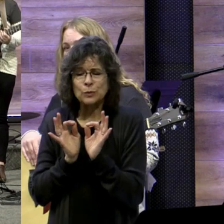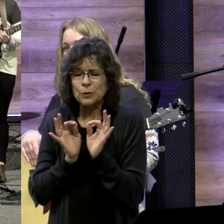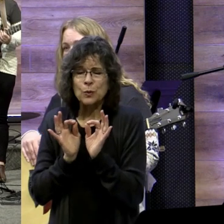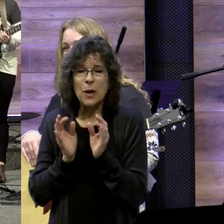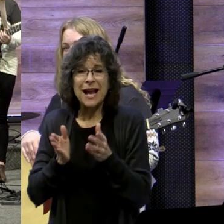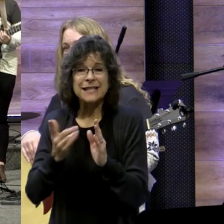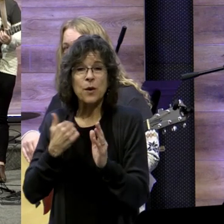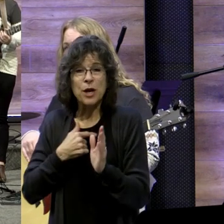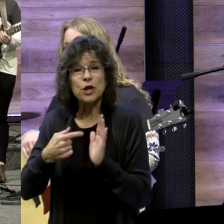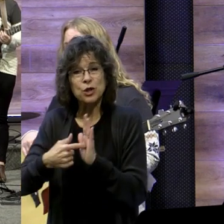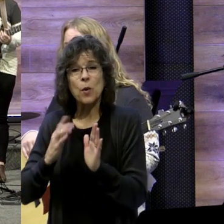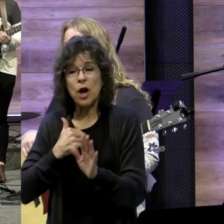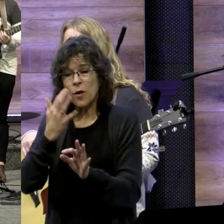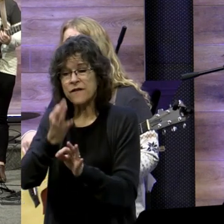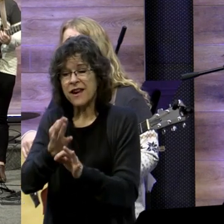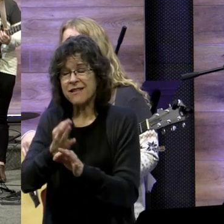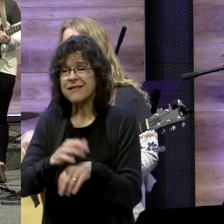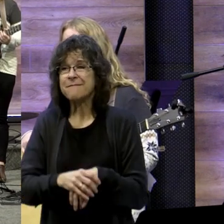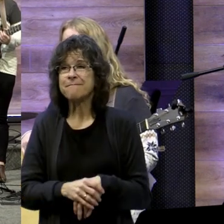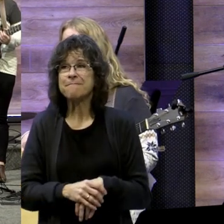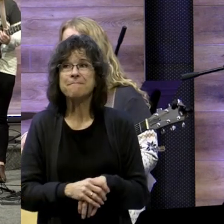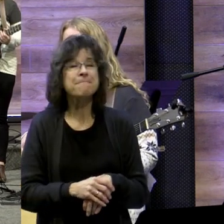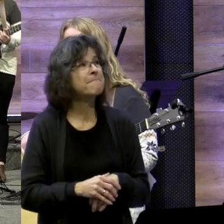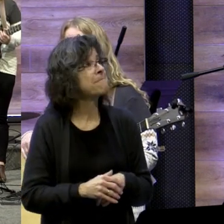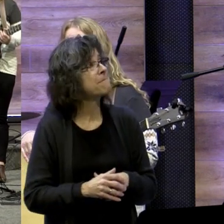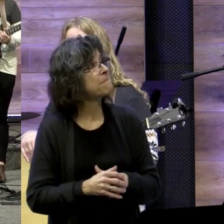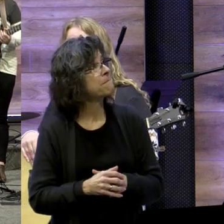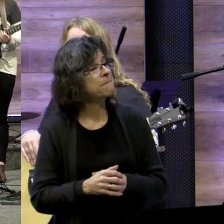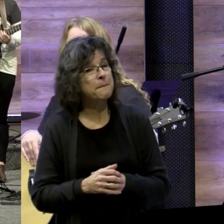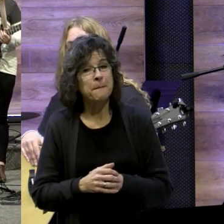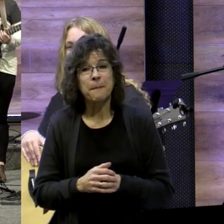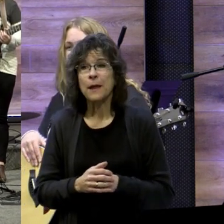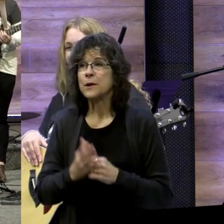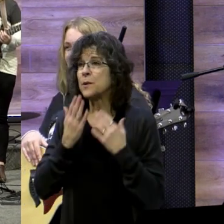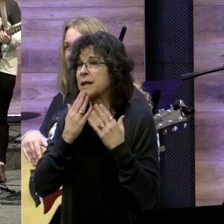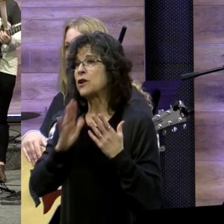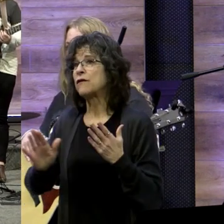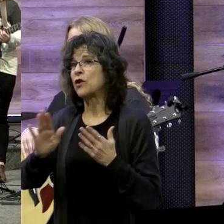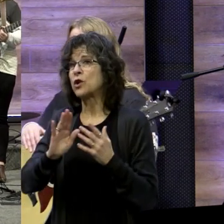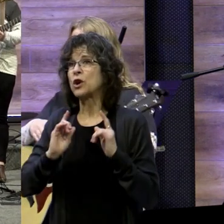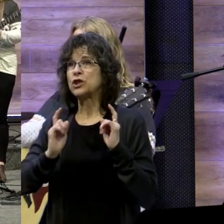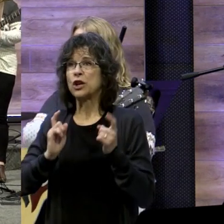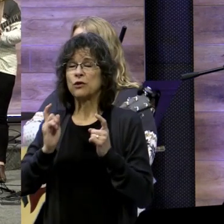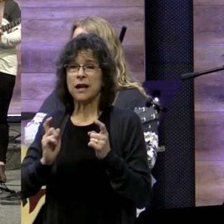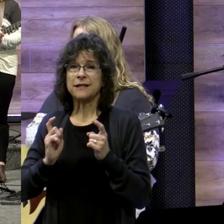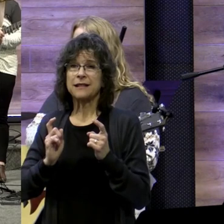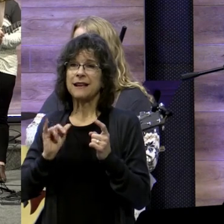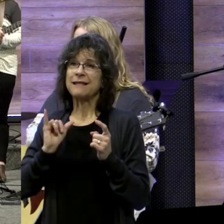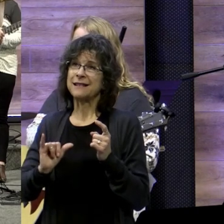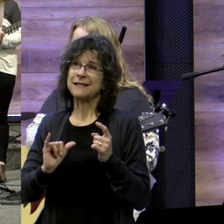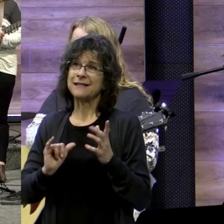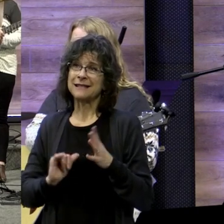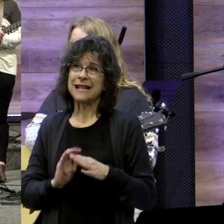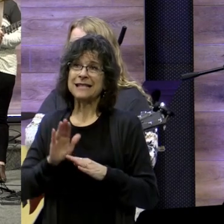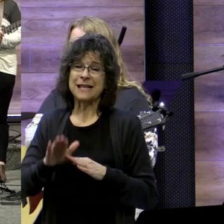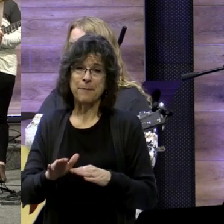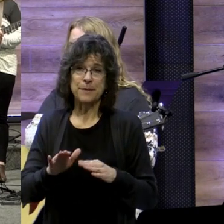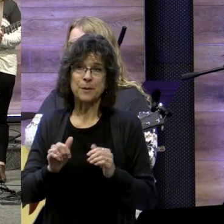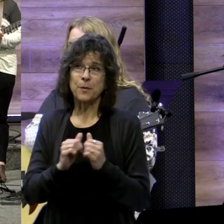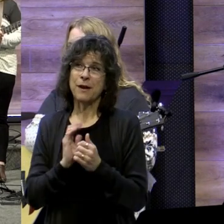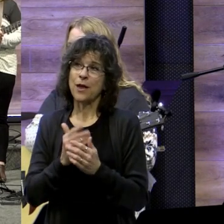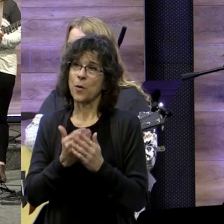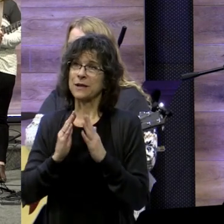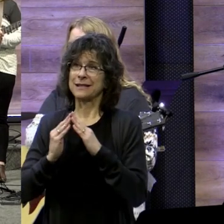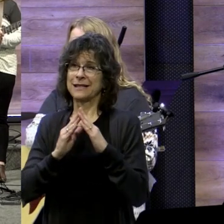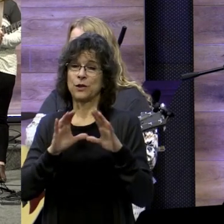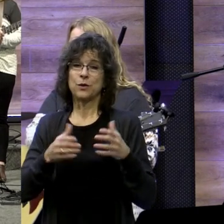into action. And I just wanted to show you those pictures. And thank you for your generosity that makes some of that stuff possible. Also, just